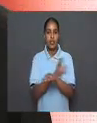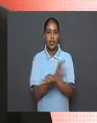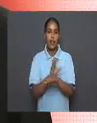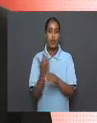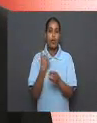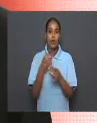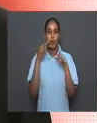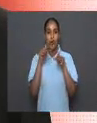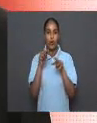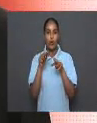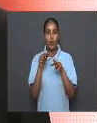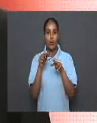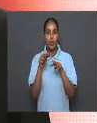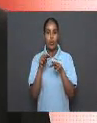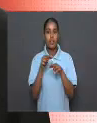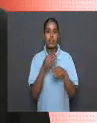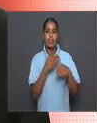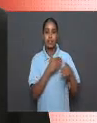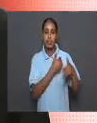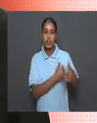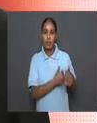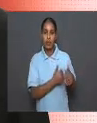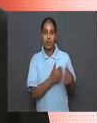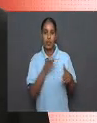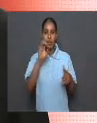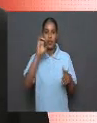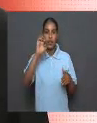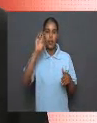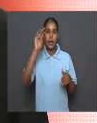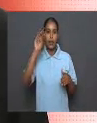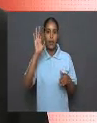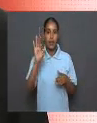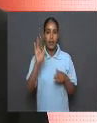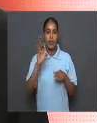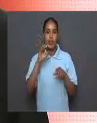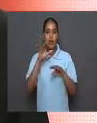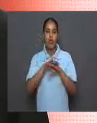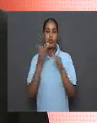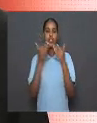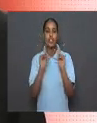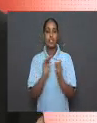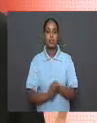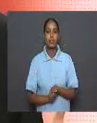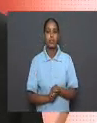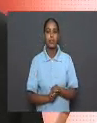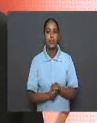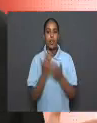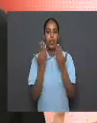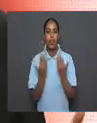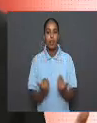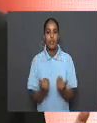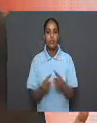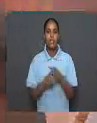We will look at the dependence of EMF on concentration. Let